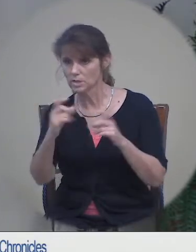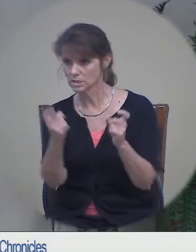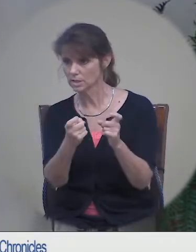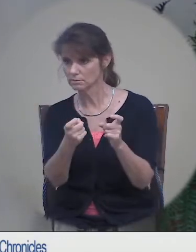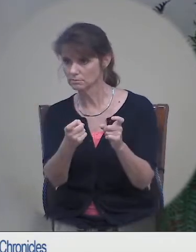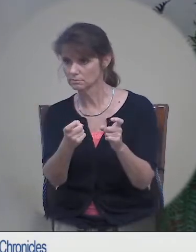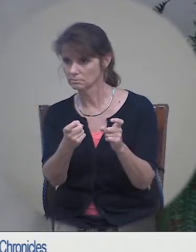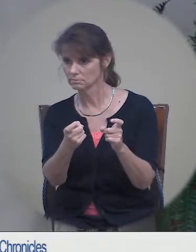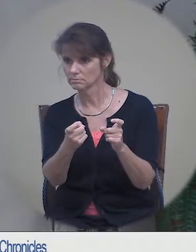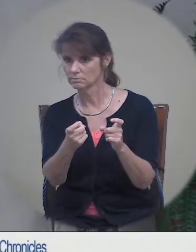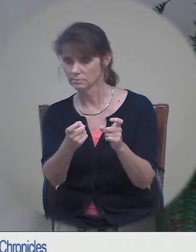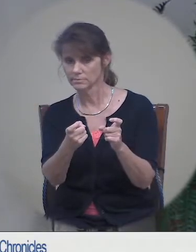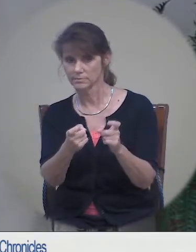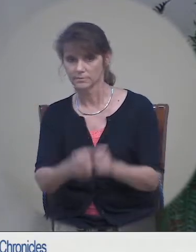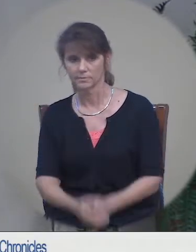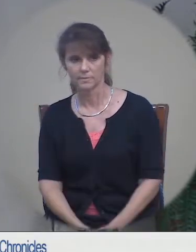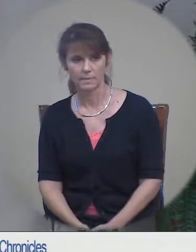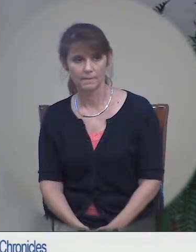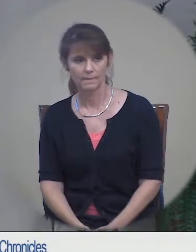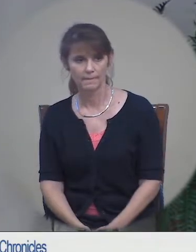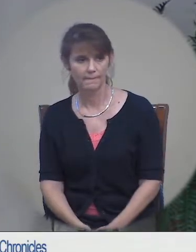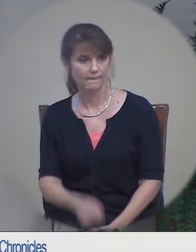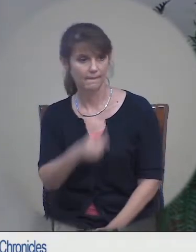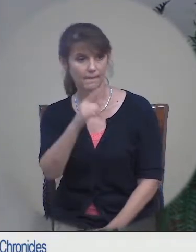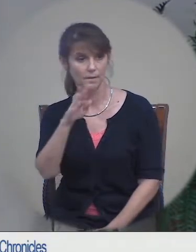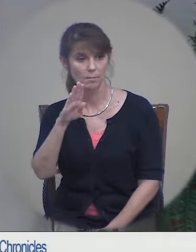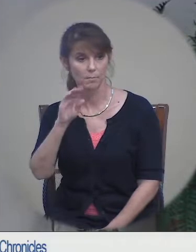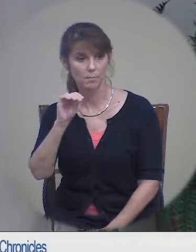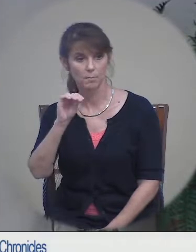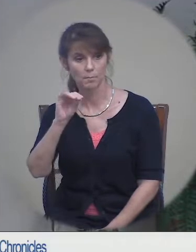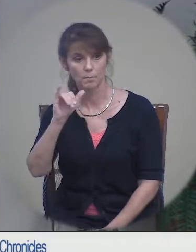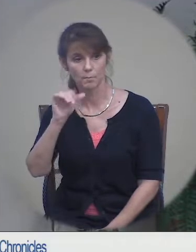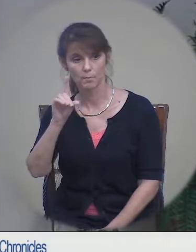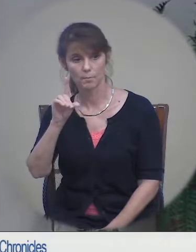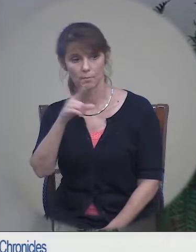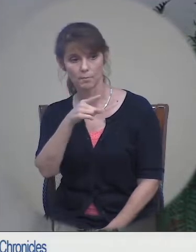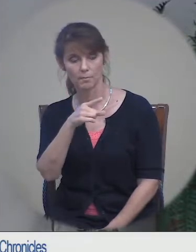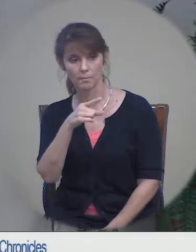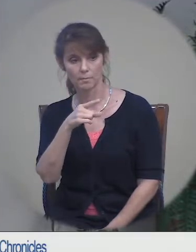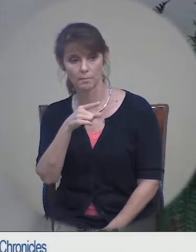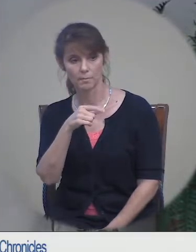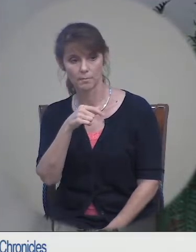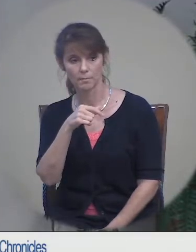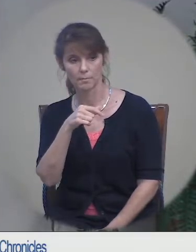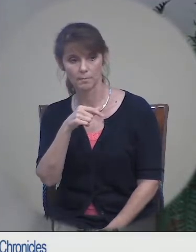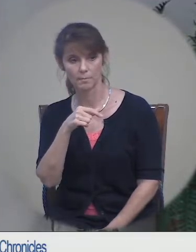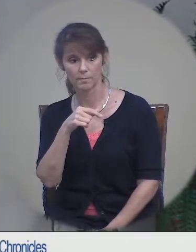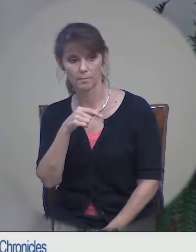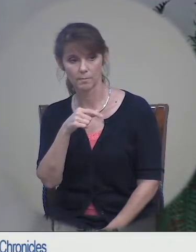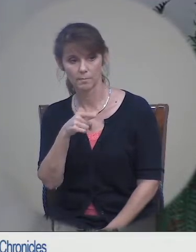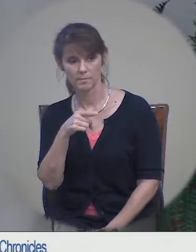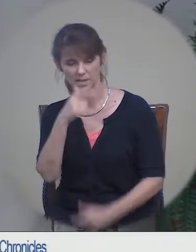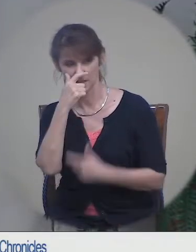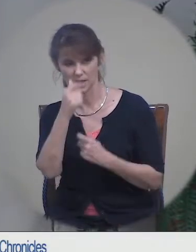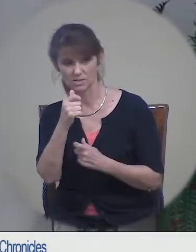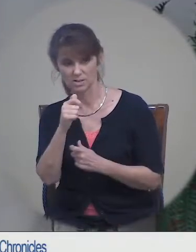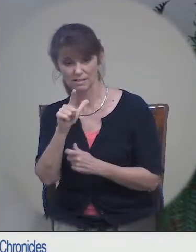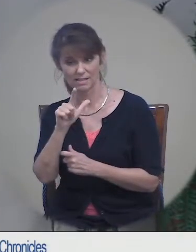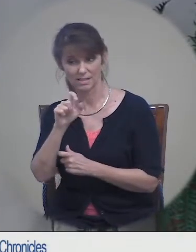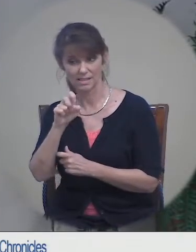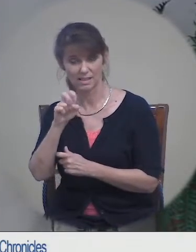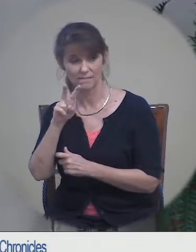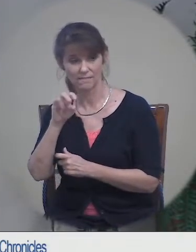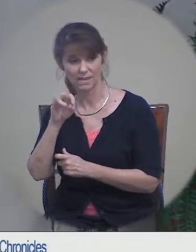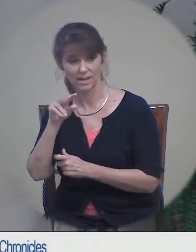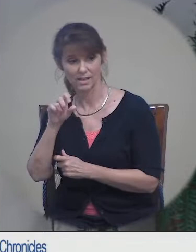Boyd, go. Did you want to make a point on that previous one before we go? Go ahead. The interesting thing is the Levites